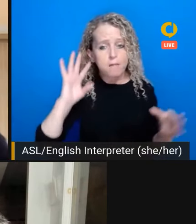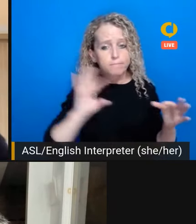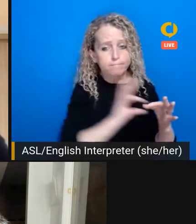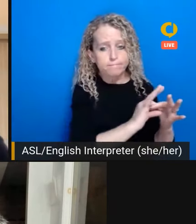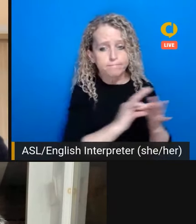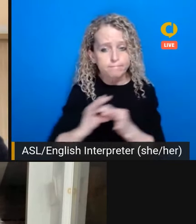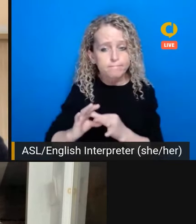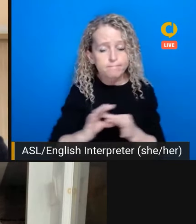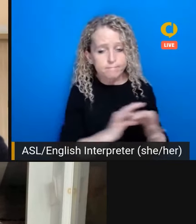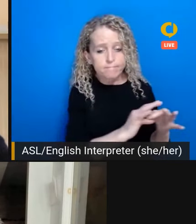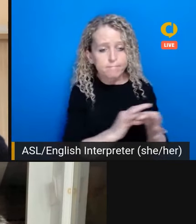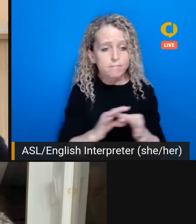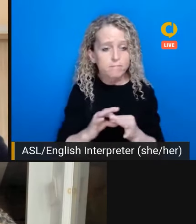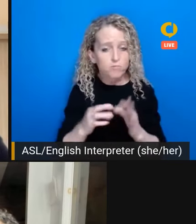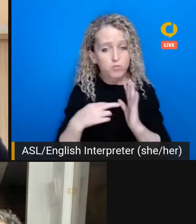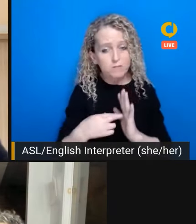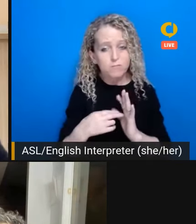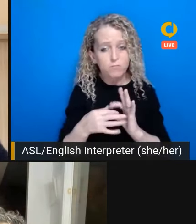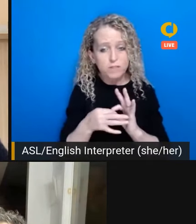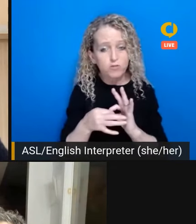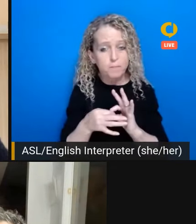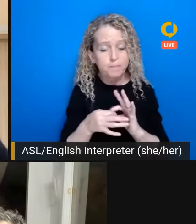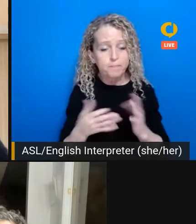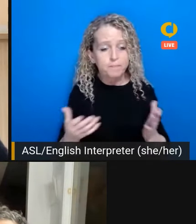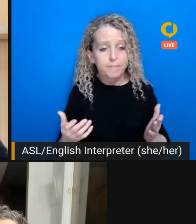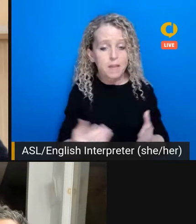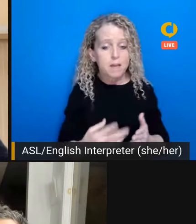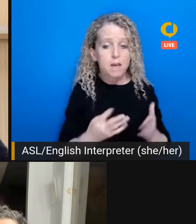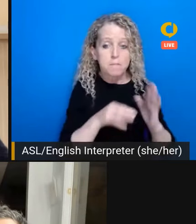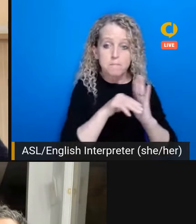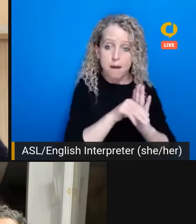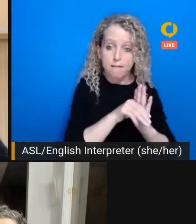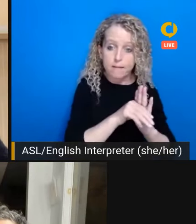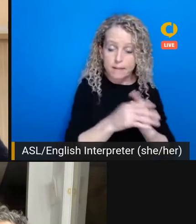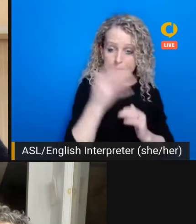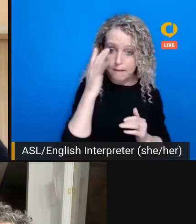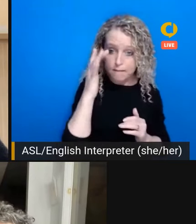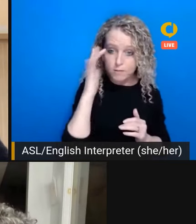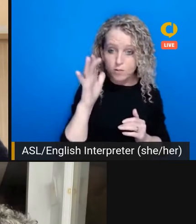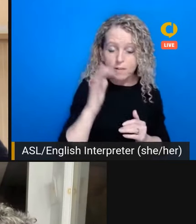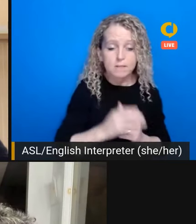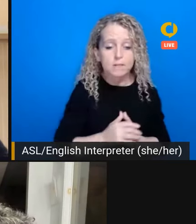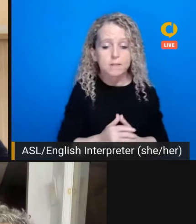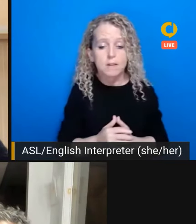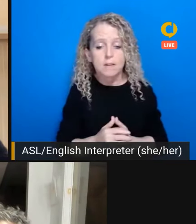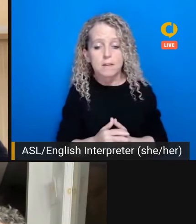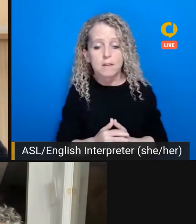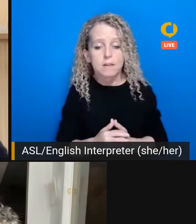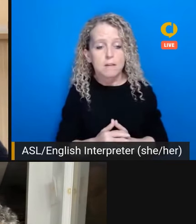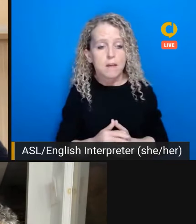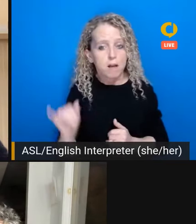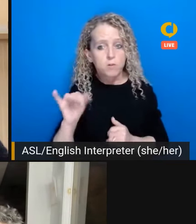you know, modeling intelligence and then uncovering new applications as a result of trying